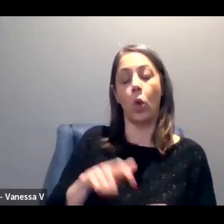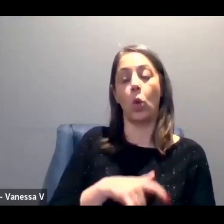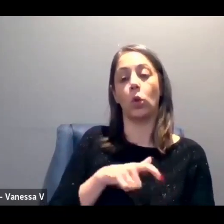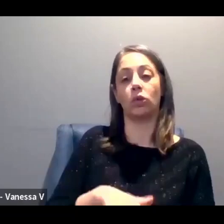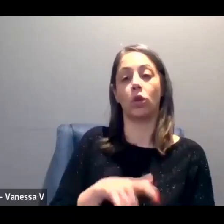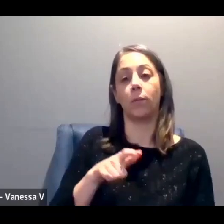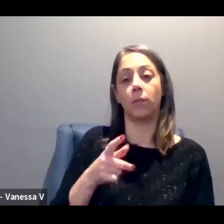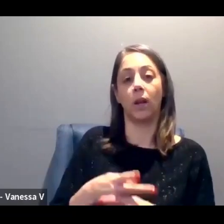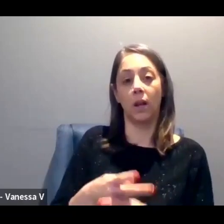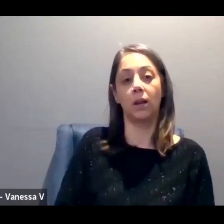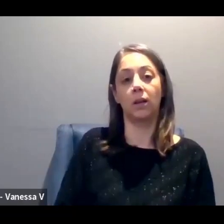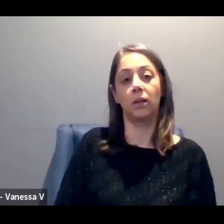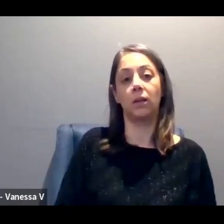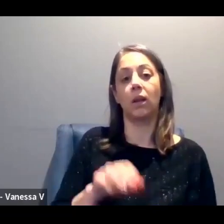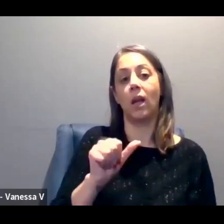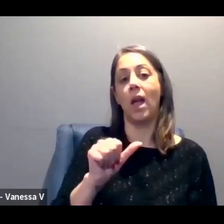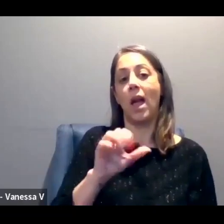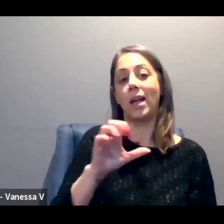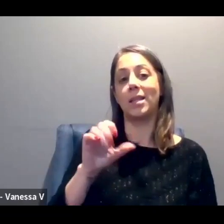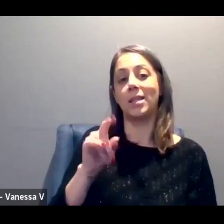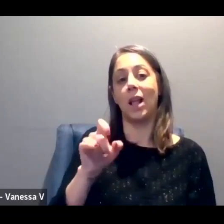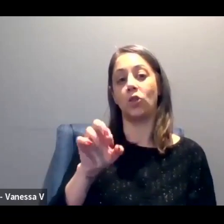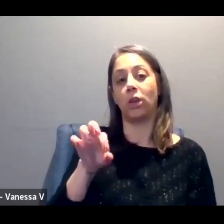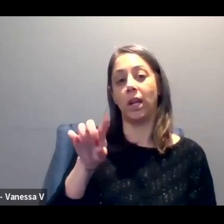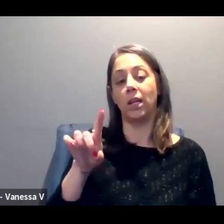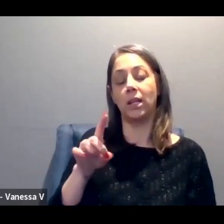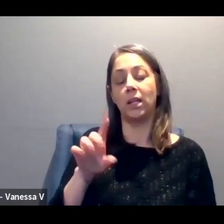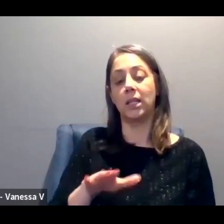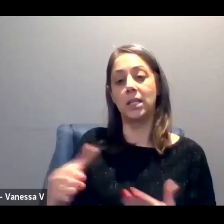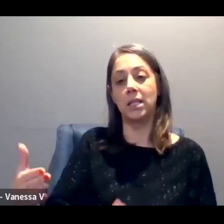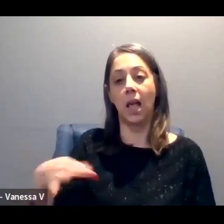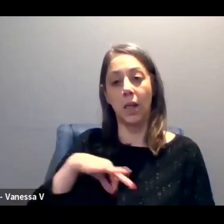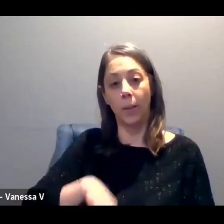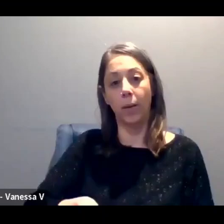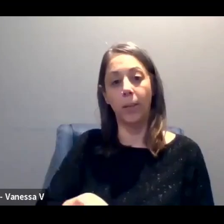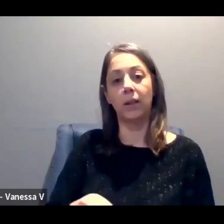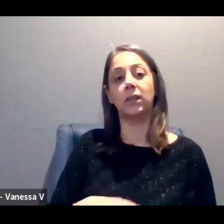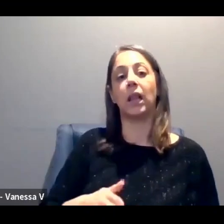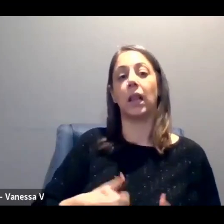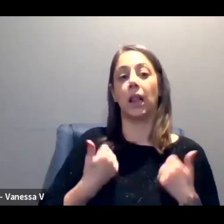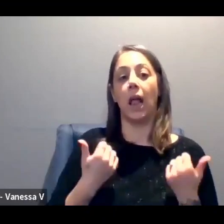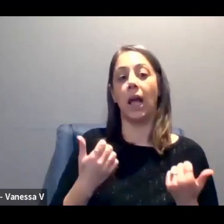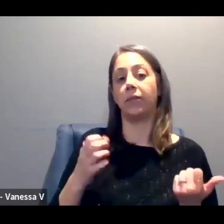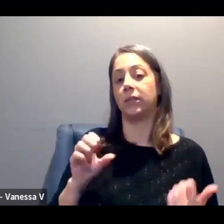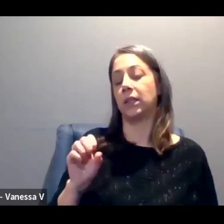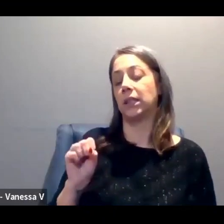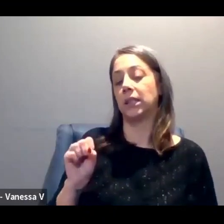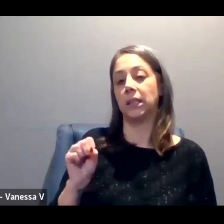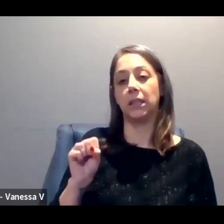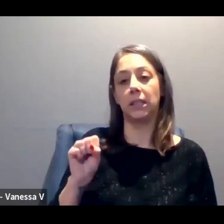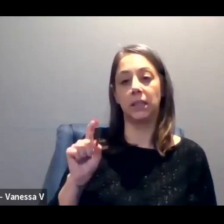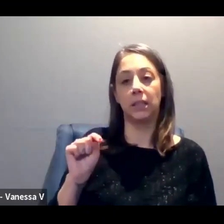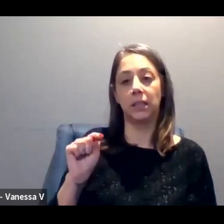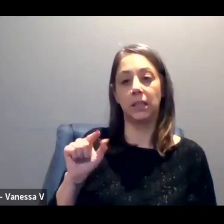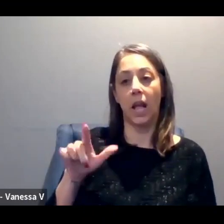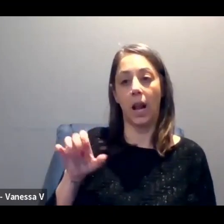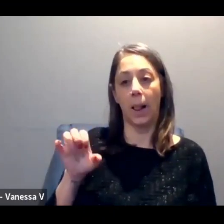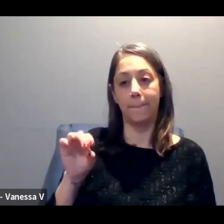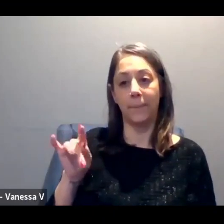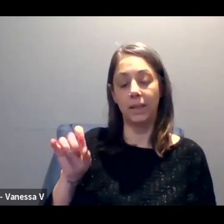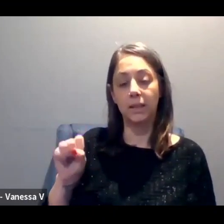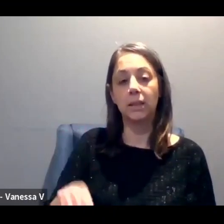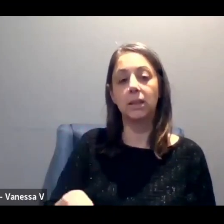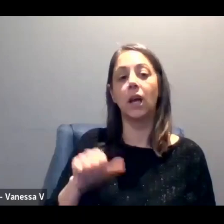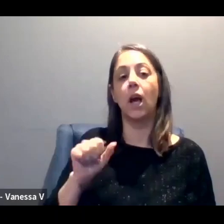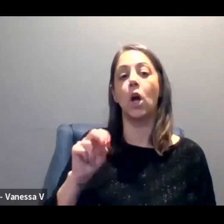There's accelerated death benefits, viatical settlements, life settlements, annuities. And again, those are usually things